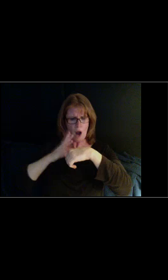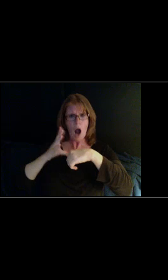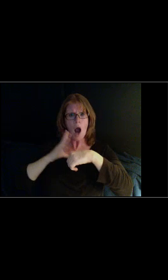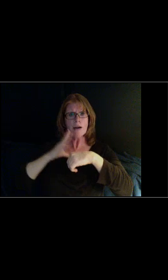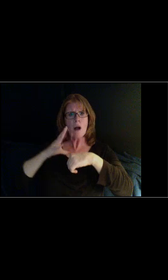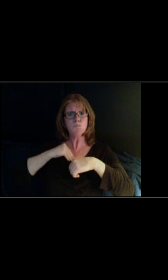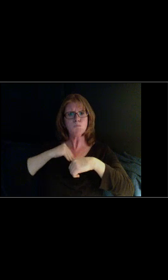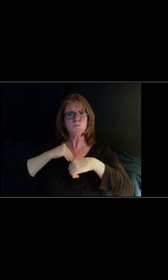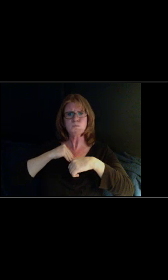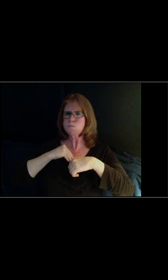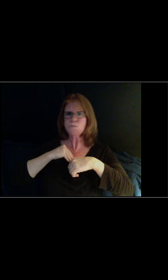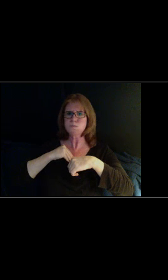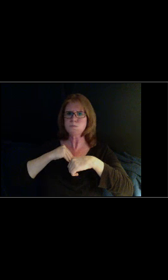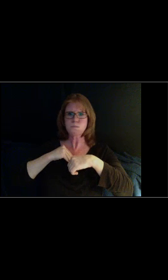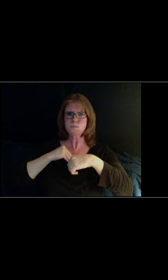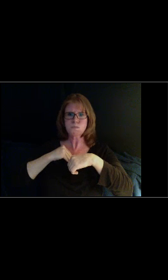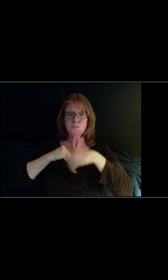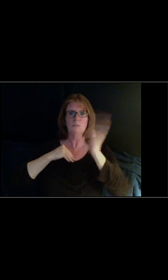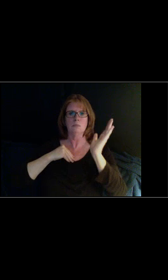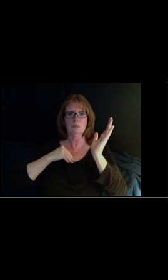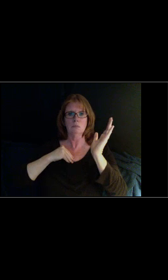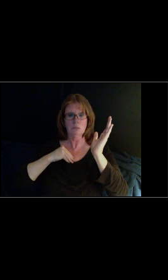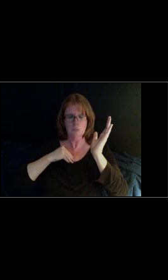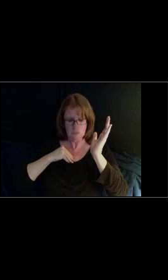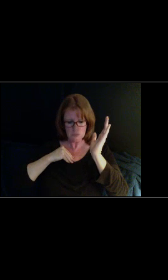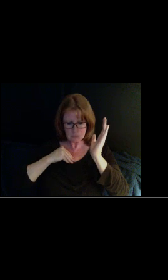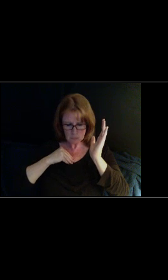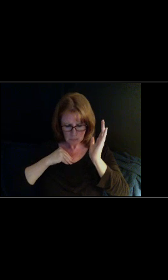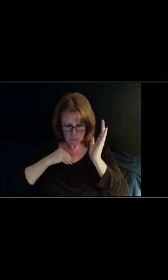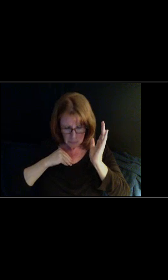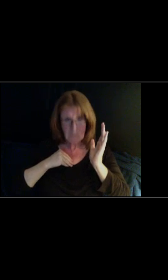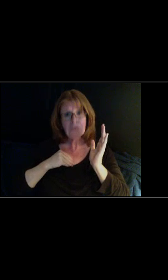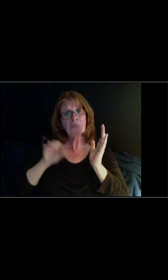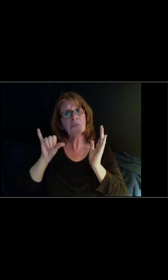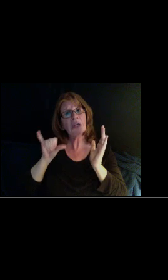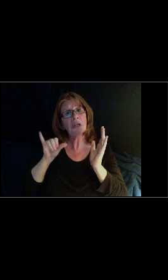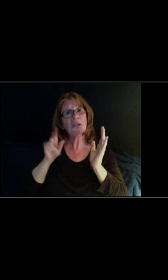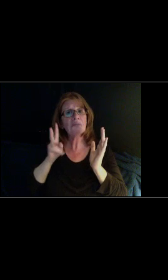that they're quite related to what we're talking about this evening.